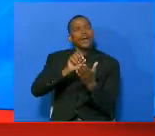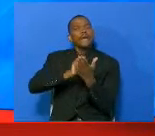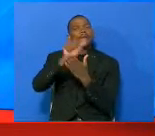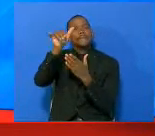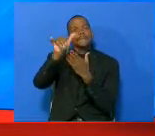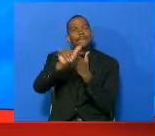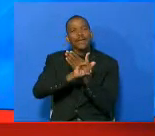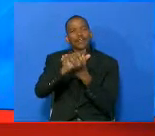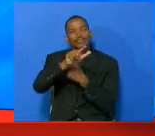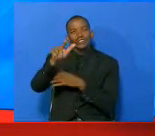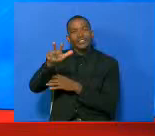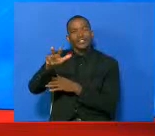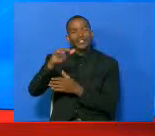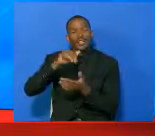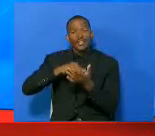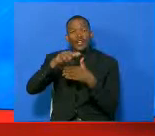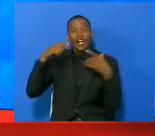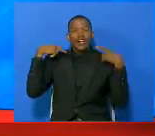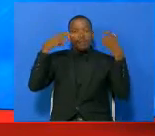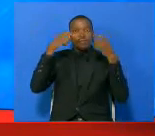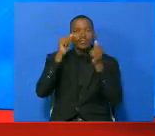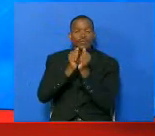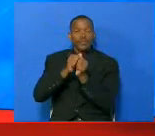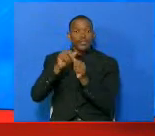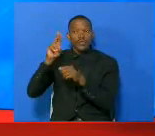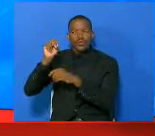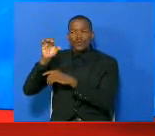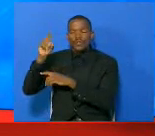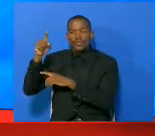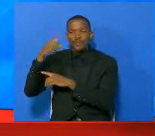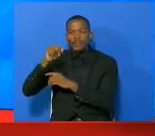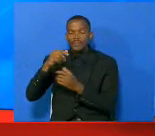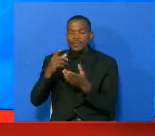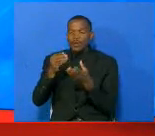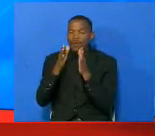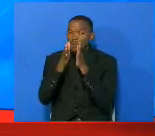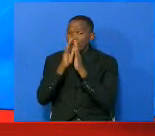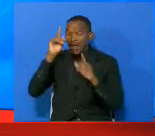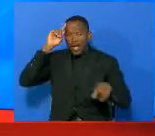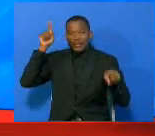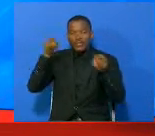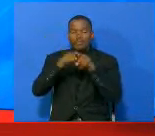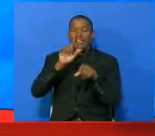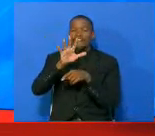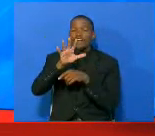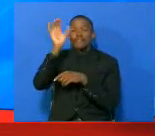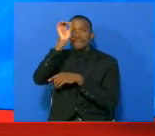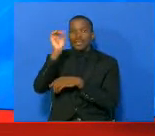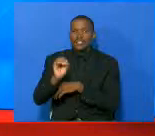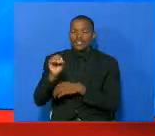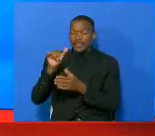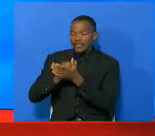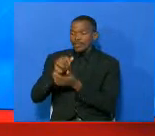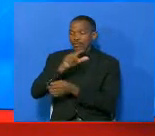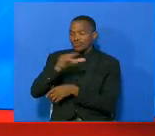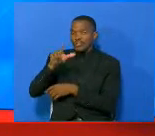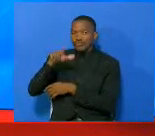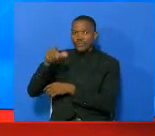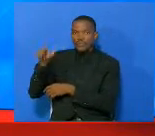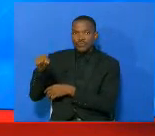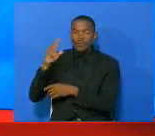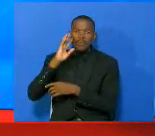puso le makgotla a babereki ba dumelane hela ka bongwe jwa pelo gore koketsego ya 5% e e dumelanweng ka ngwaga wa 2022 e tla